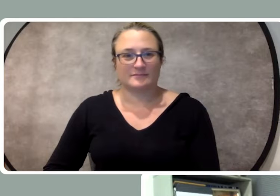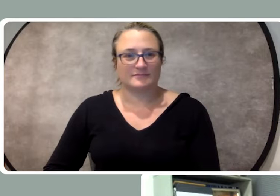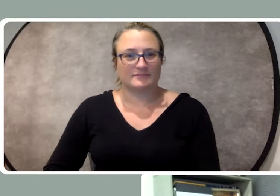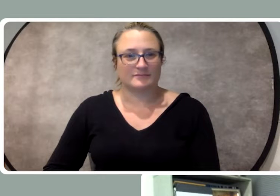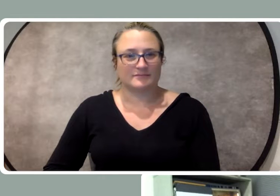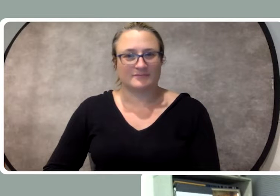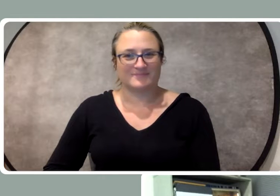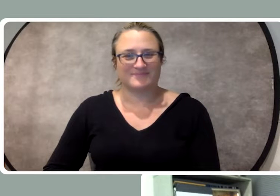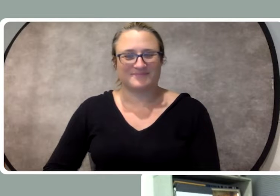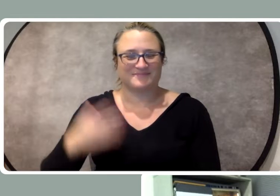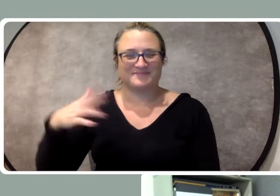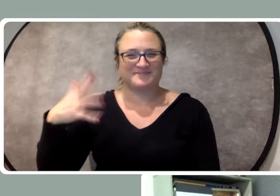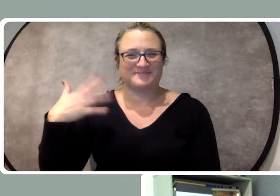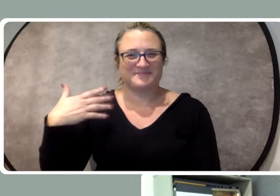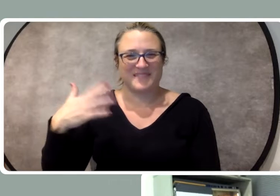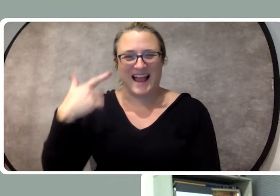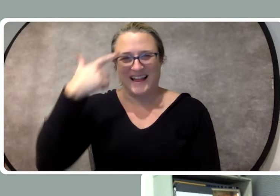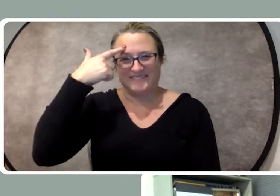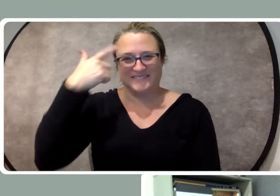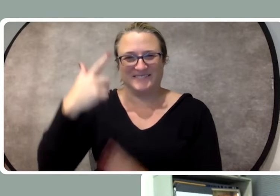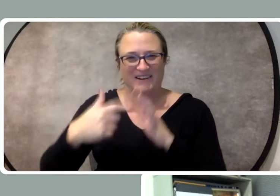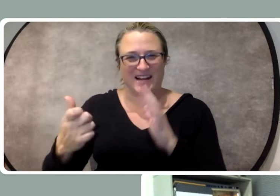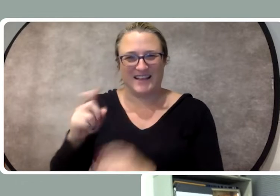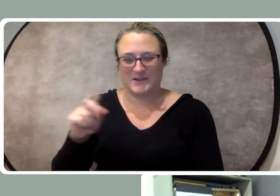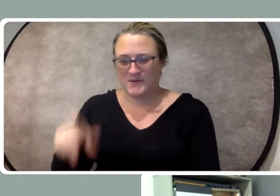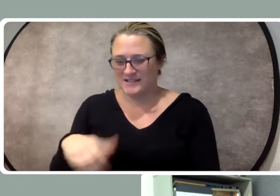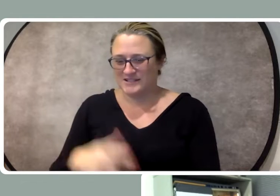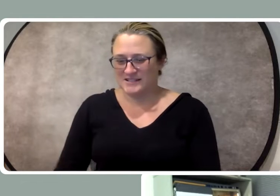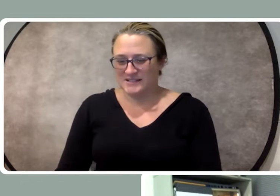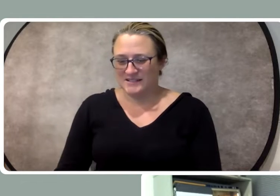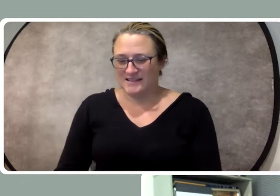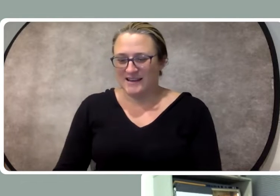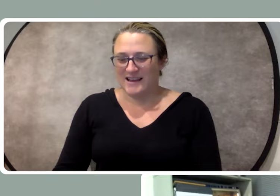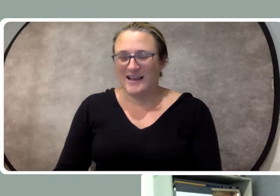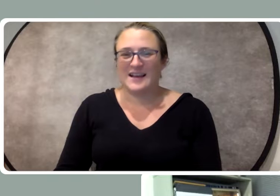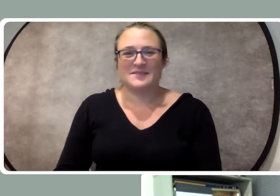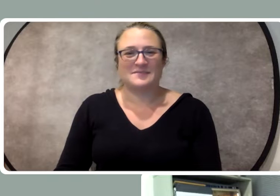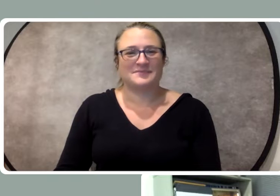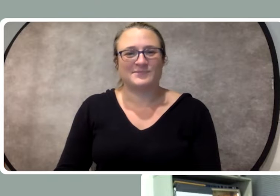Sorry, I knew what I wanted to ask you and I lost my question.